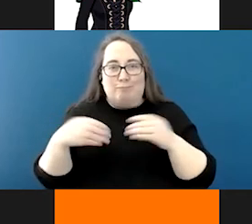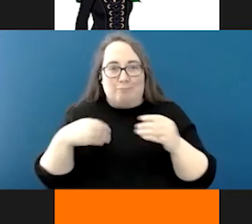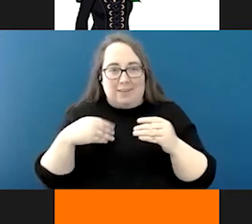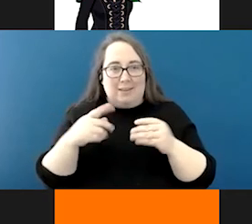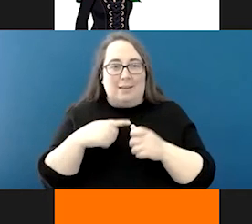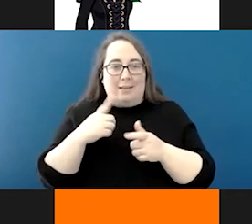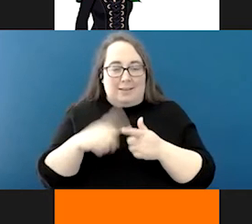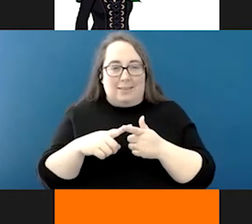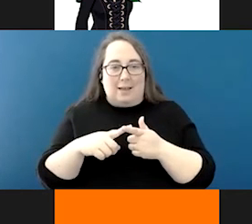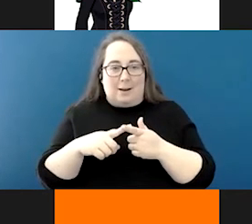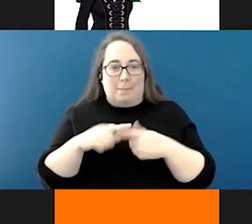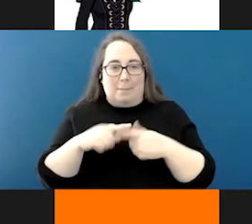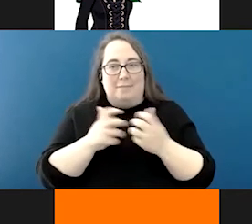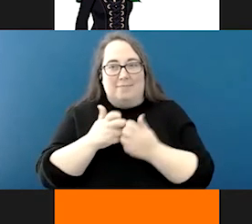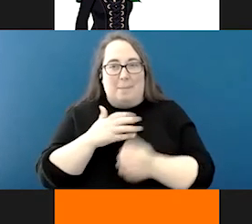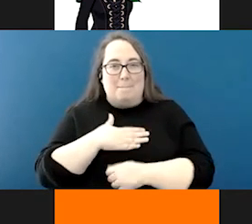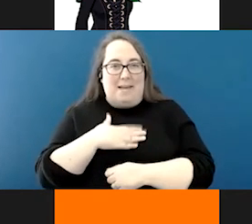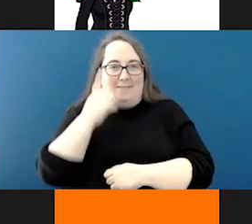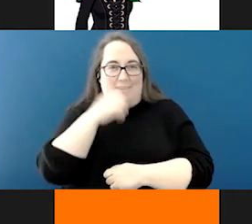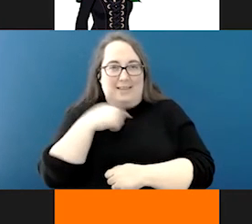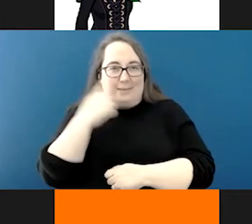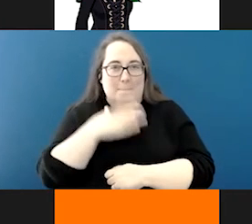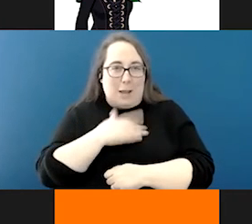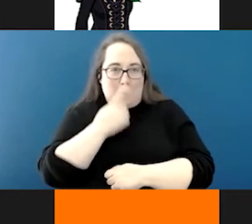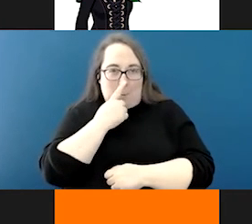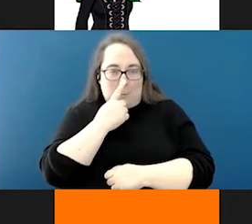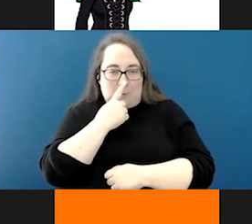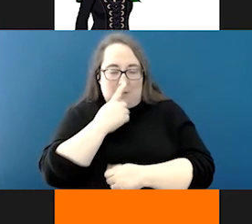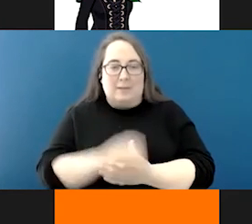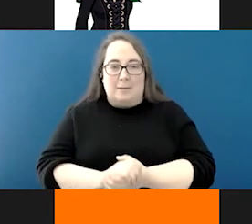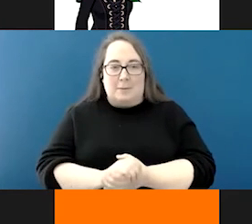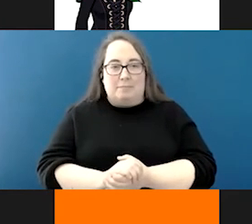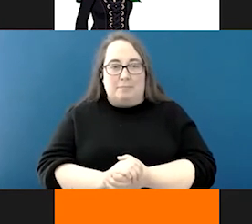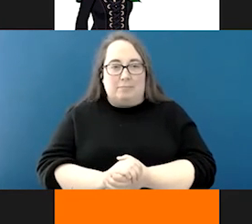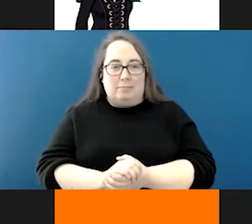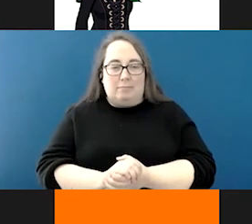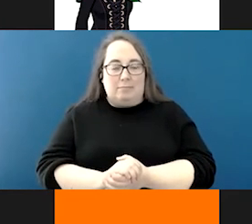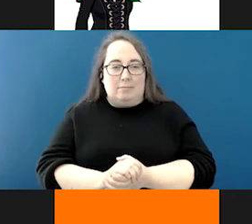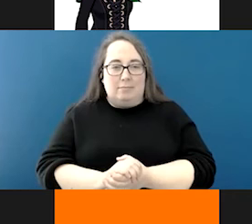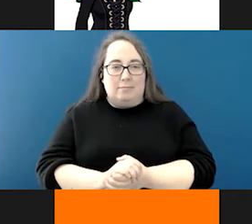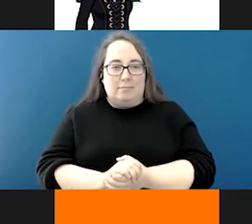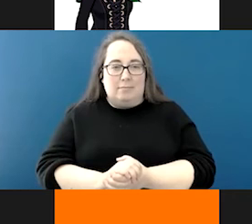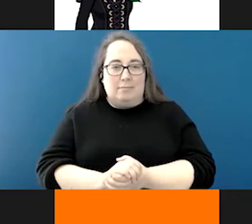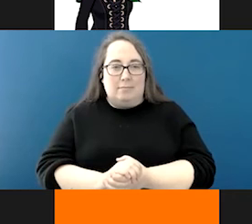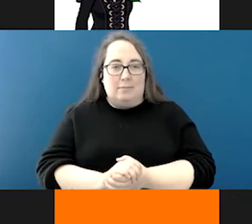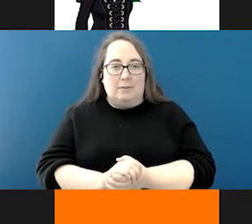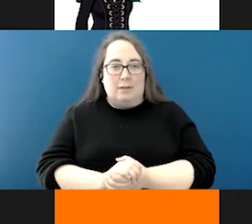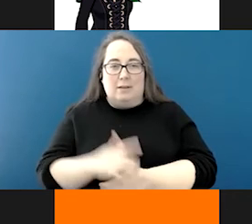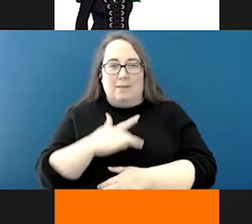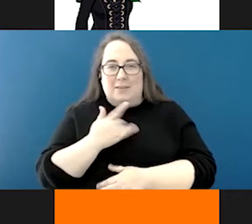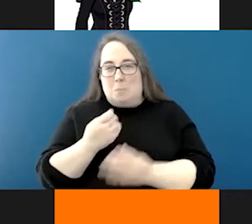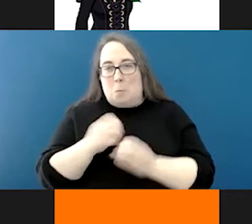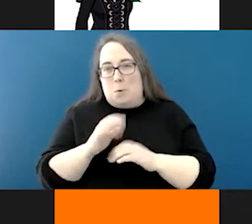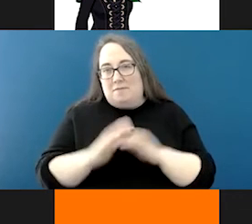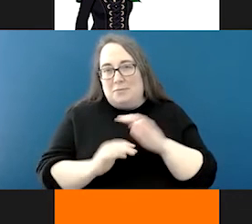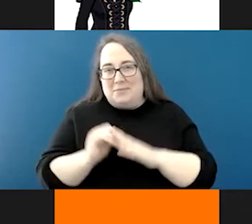want to form it to my own face, my nose. So I feel like it just fits me a little bit better.